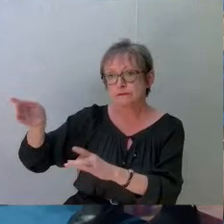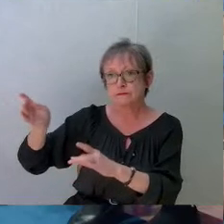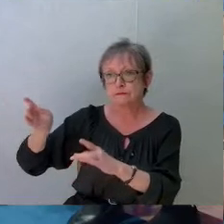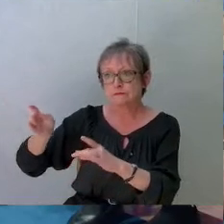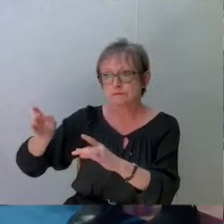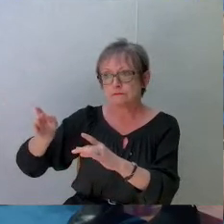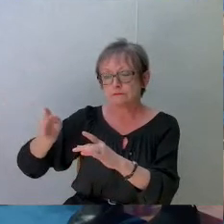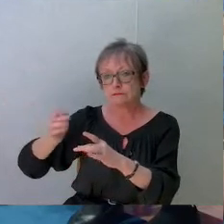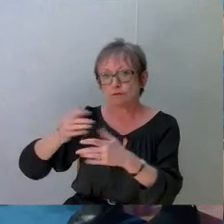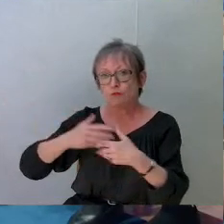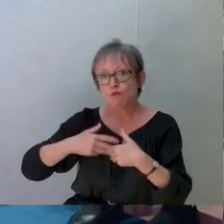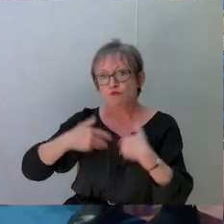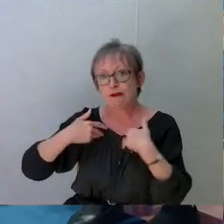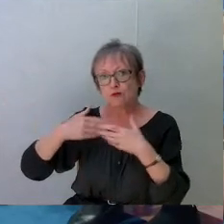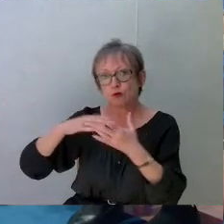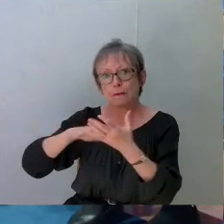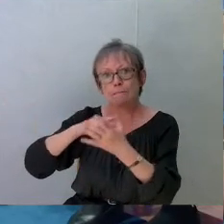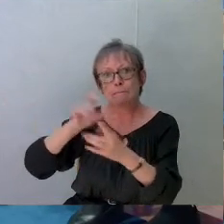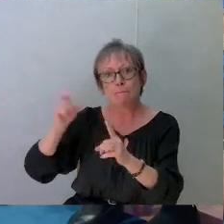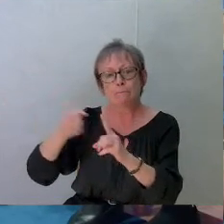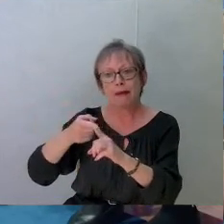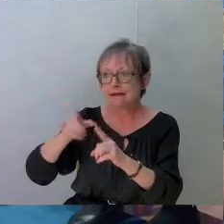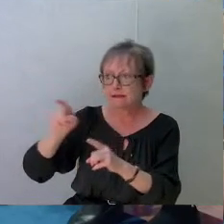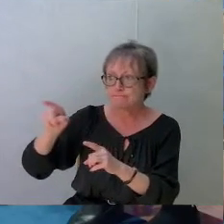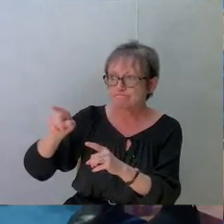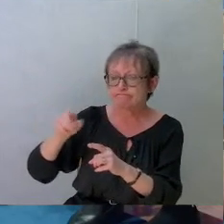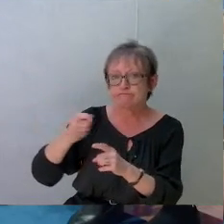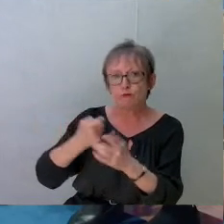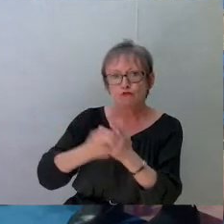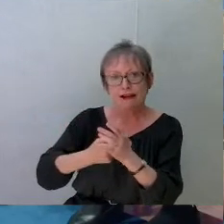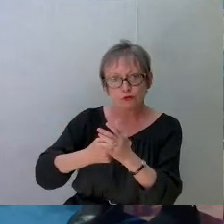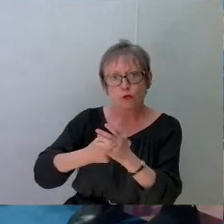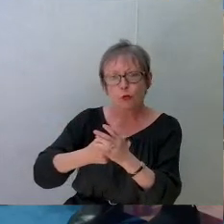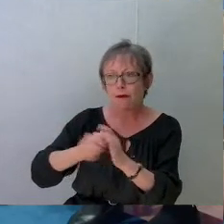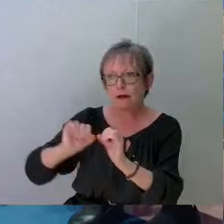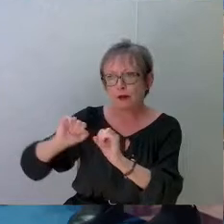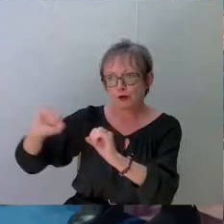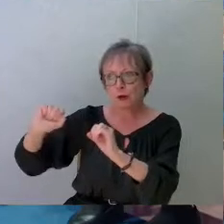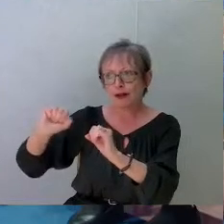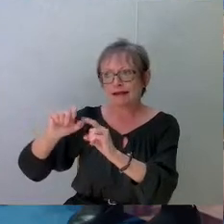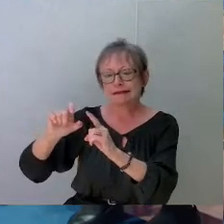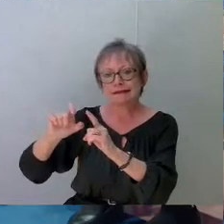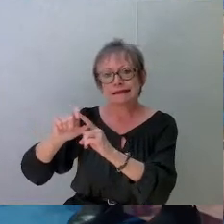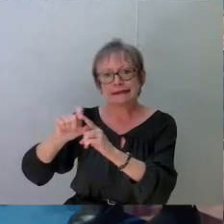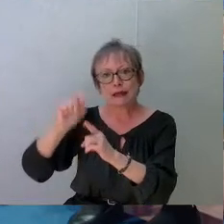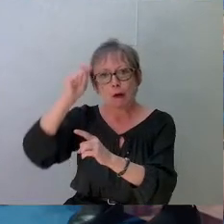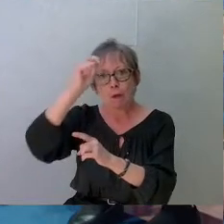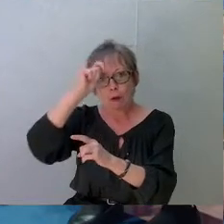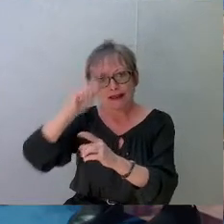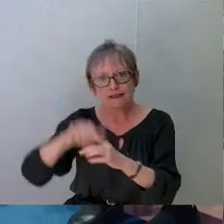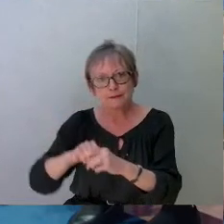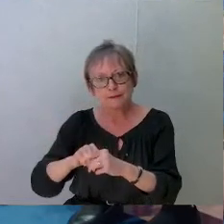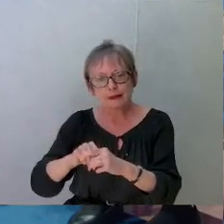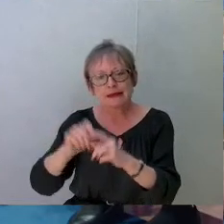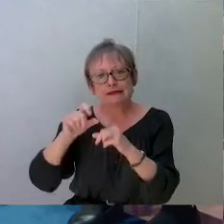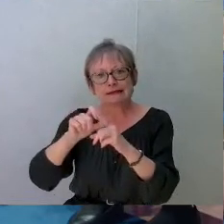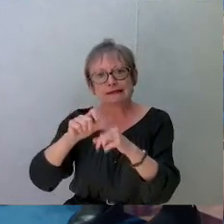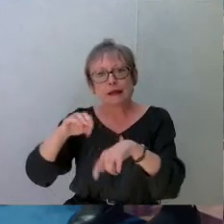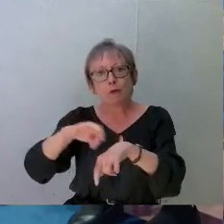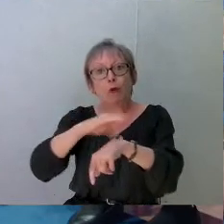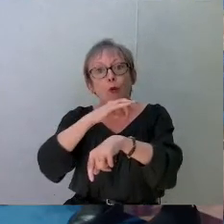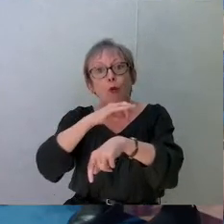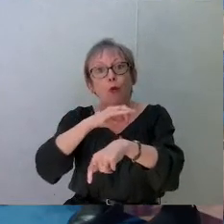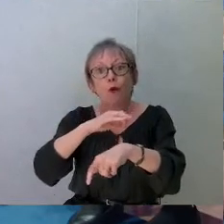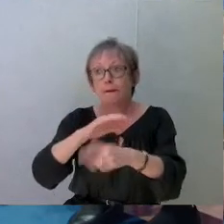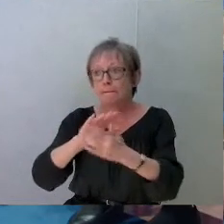the rector's mace, and our inspiring rector in his own Dundee bonnet in Dundee blue looks after